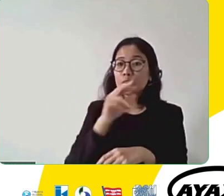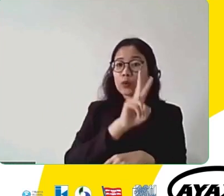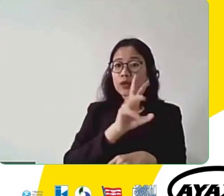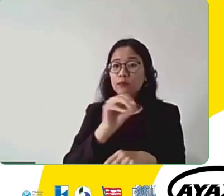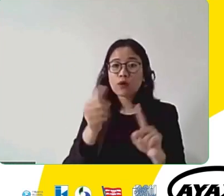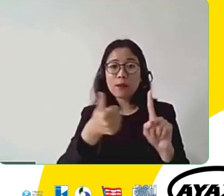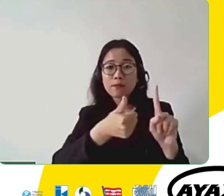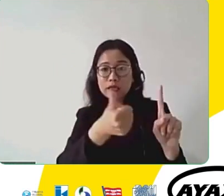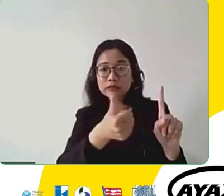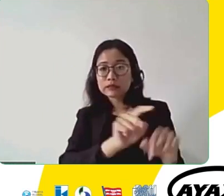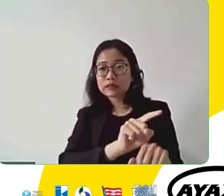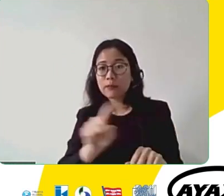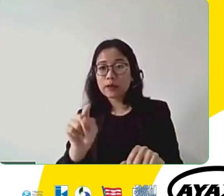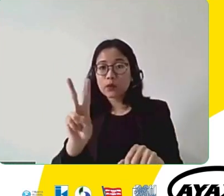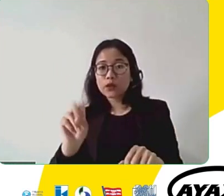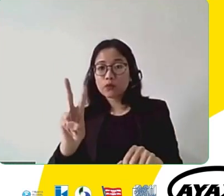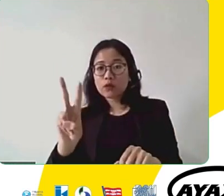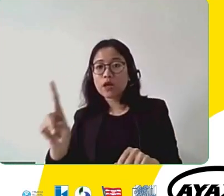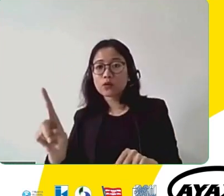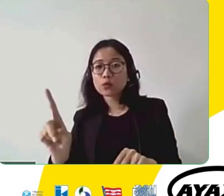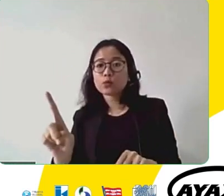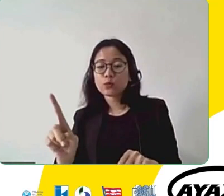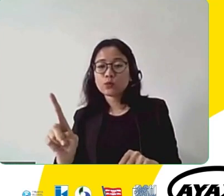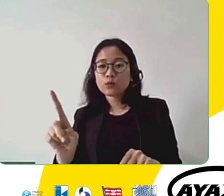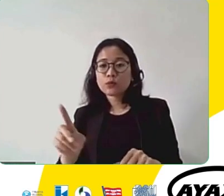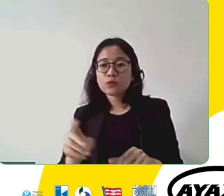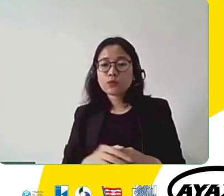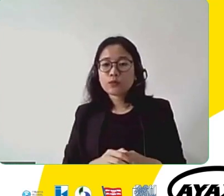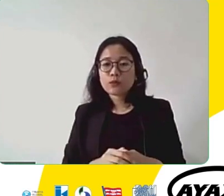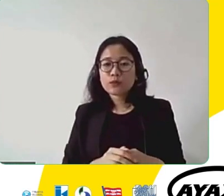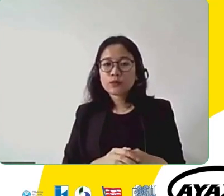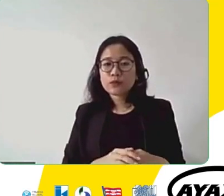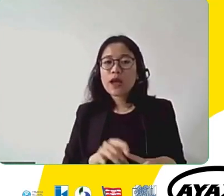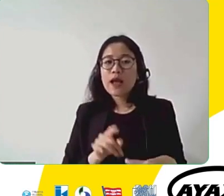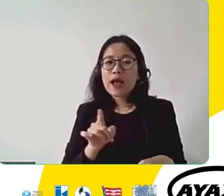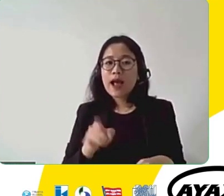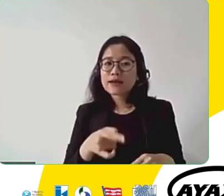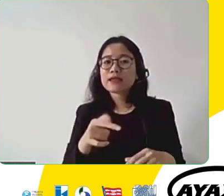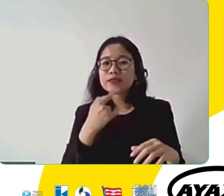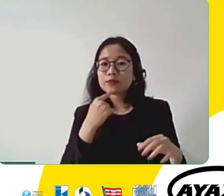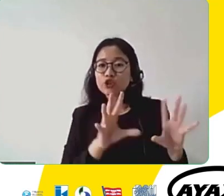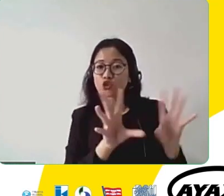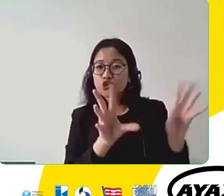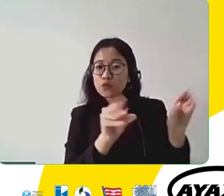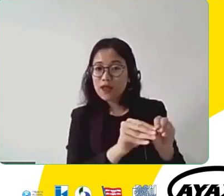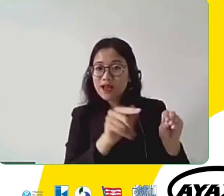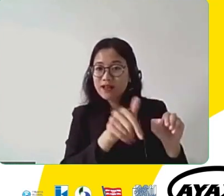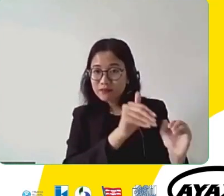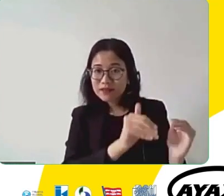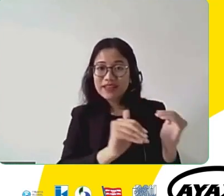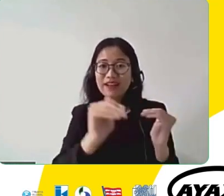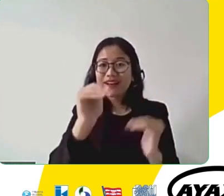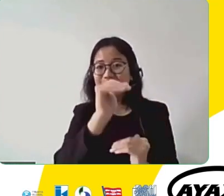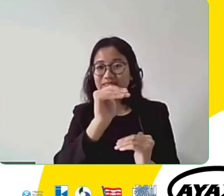we found that every increasing per 10 microgram per cubic meter PM2.5